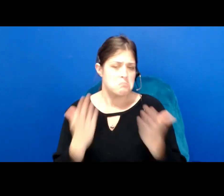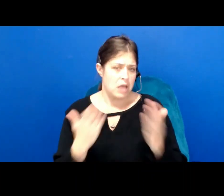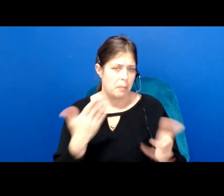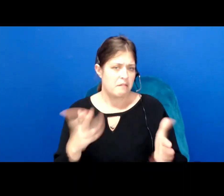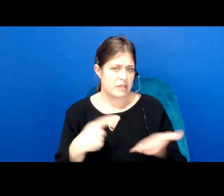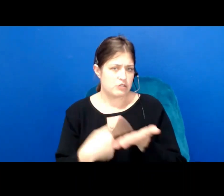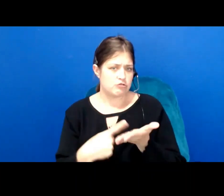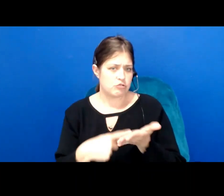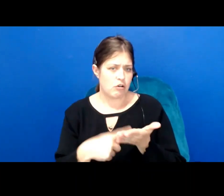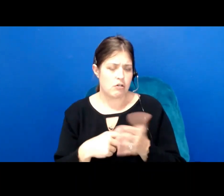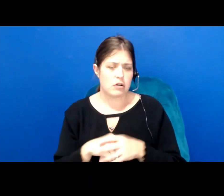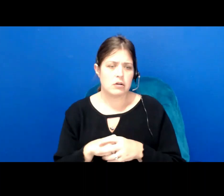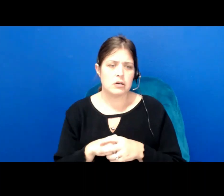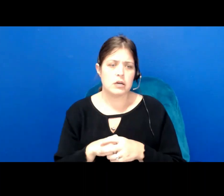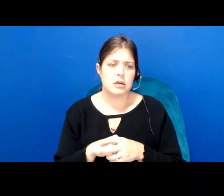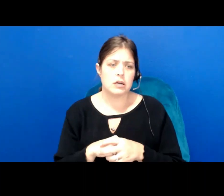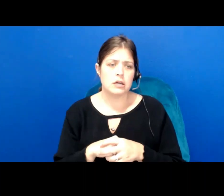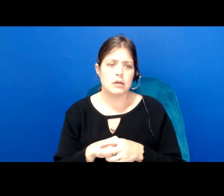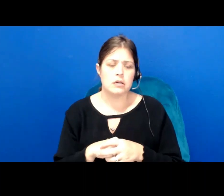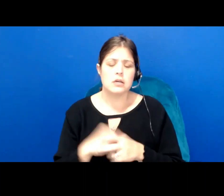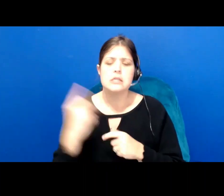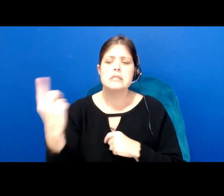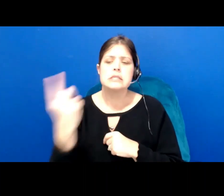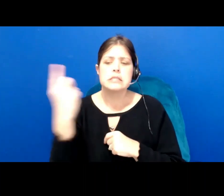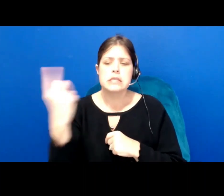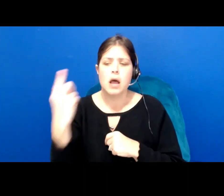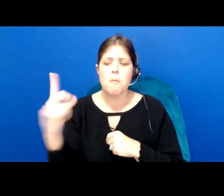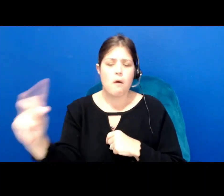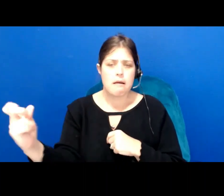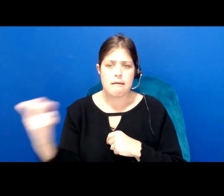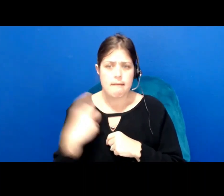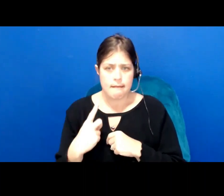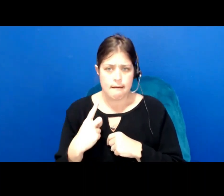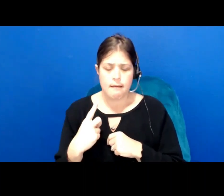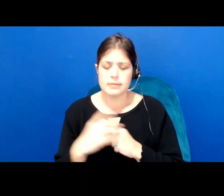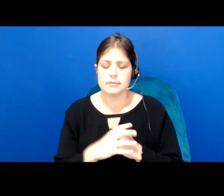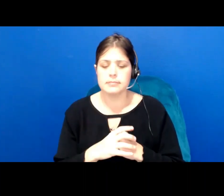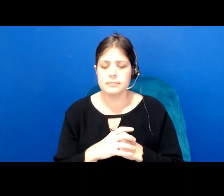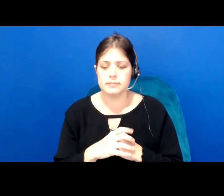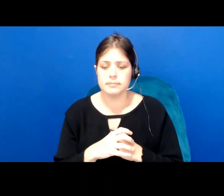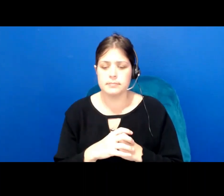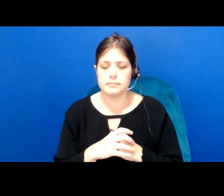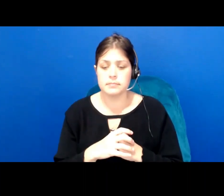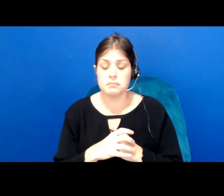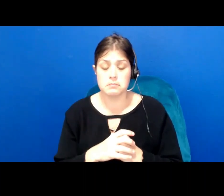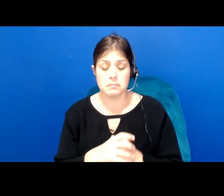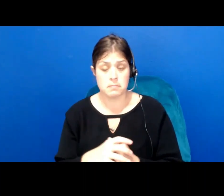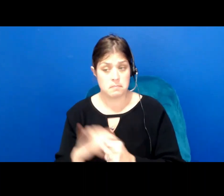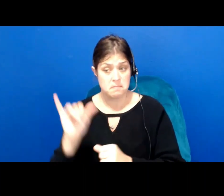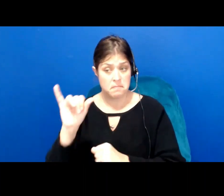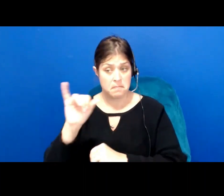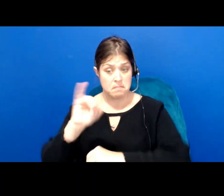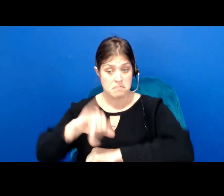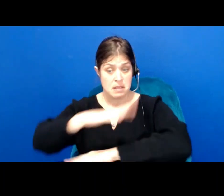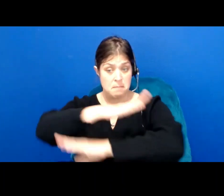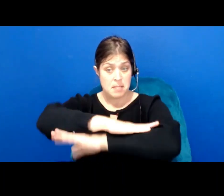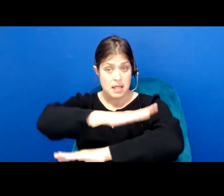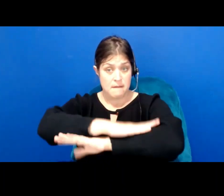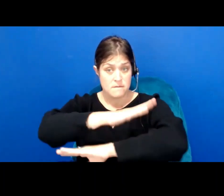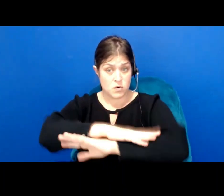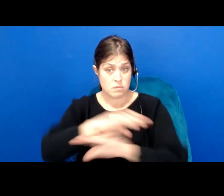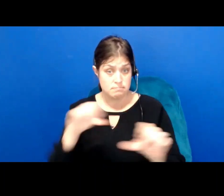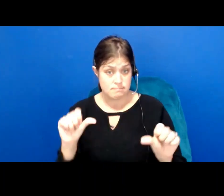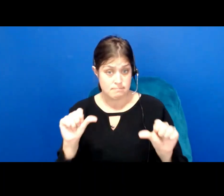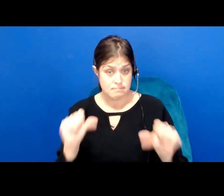earlier. Someone asked whether if it's possible within the platform for attendees